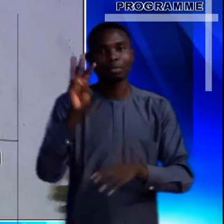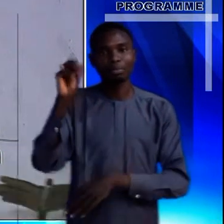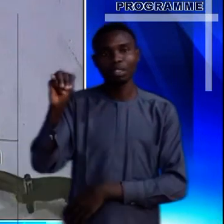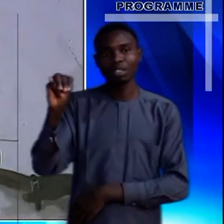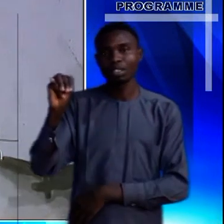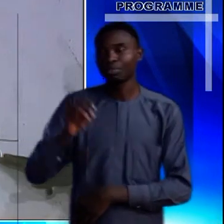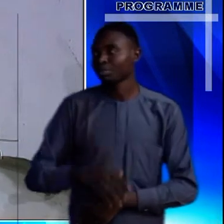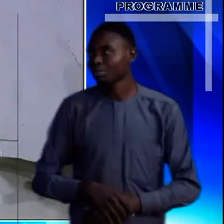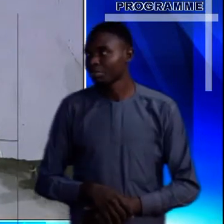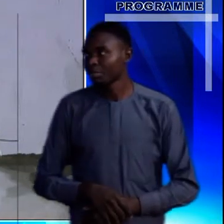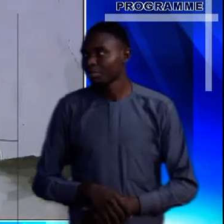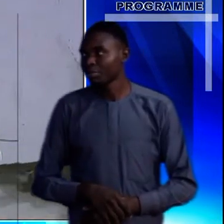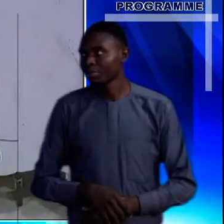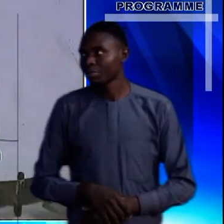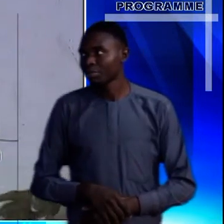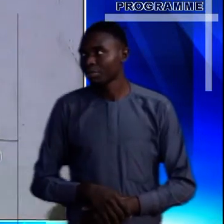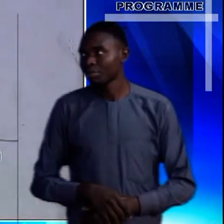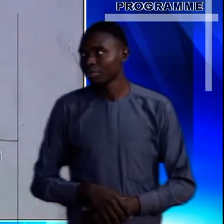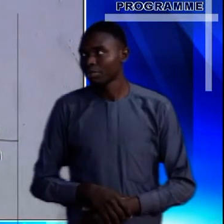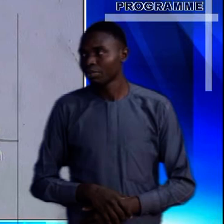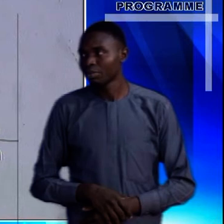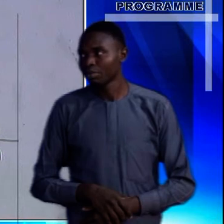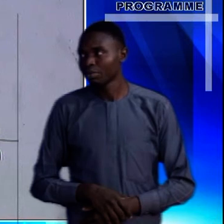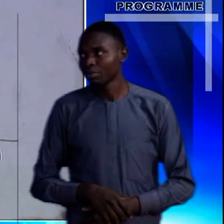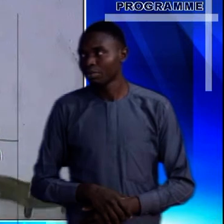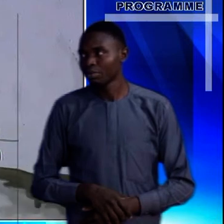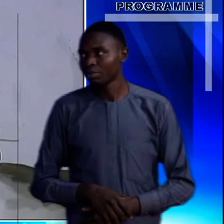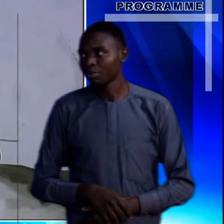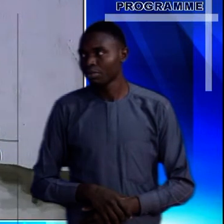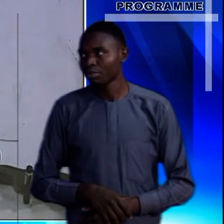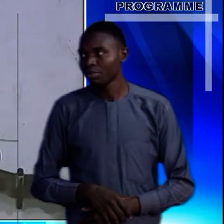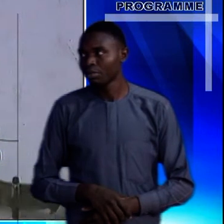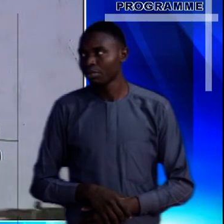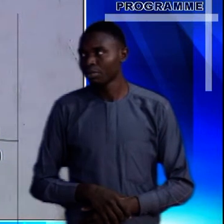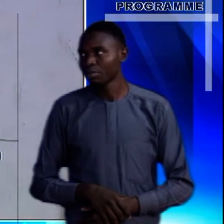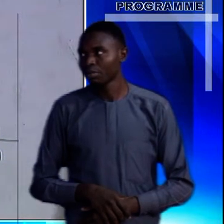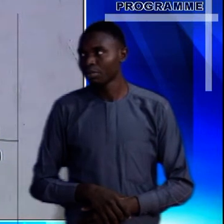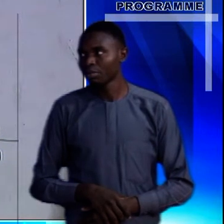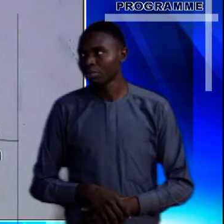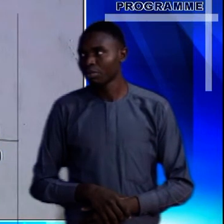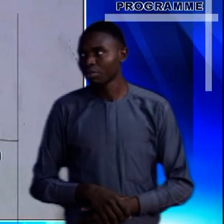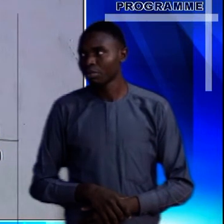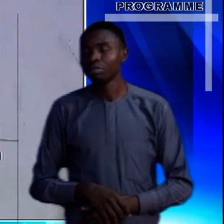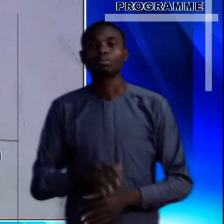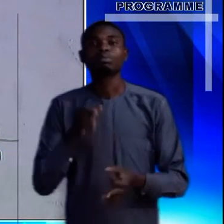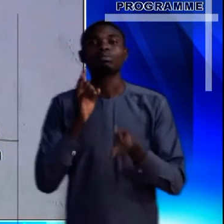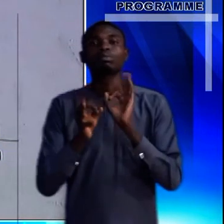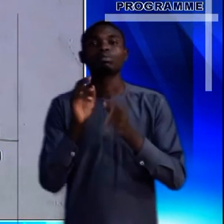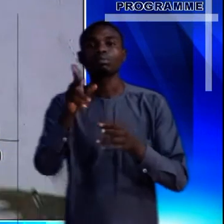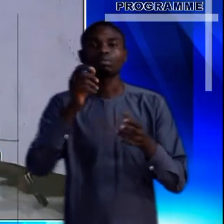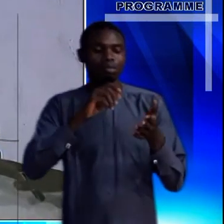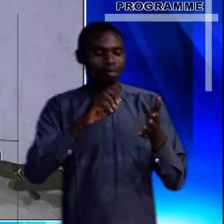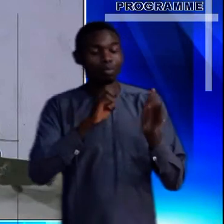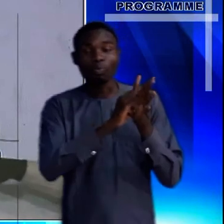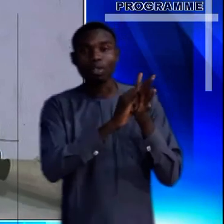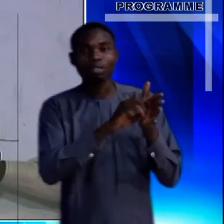Maybe in the problem you are getting or an example you want to solve is reading in meters.